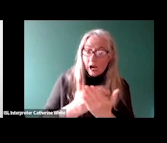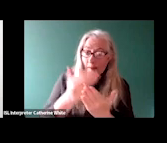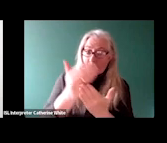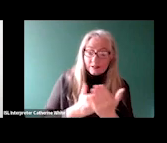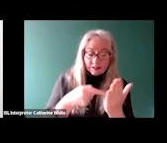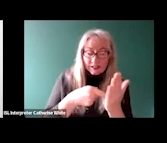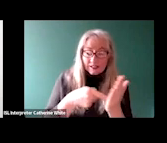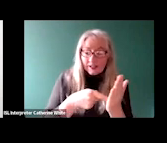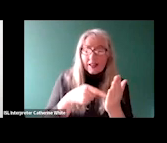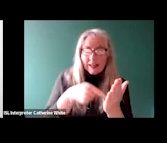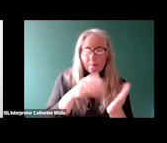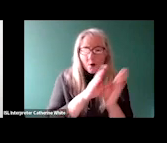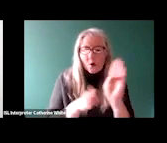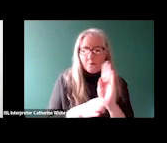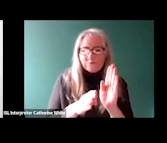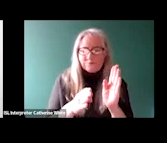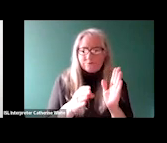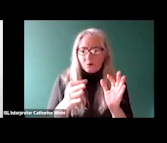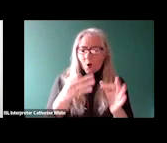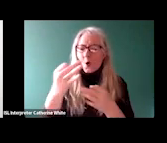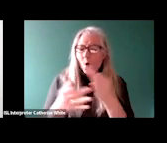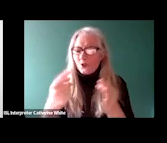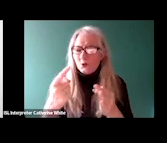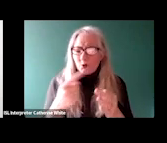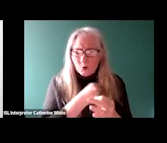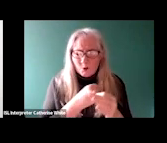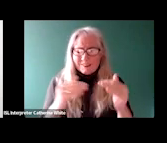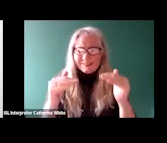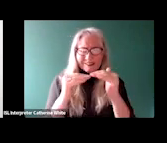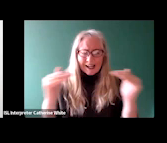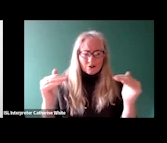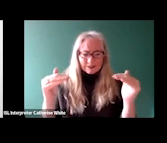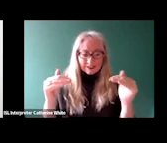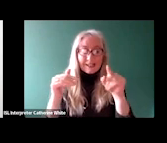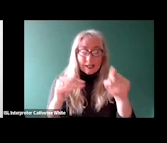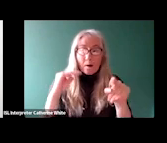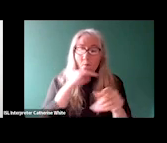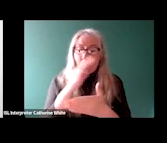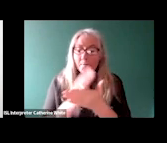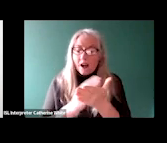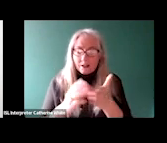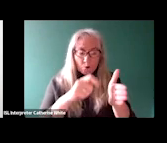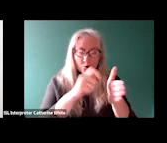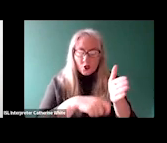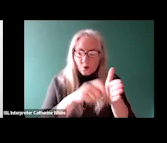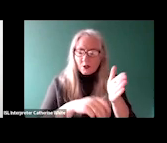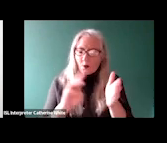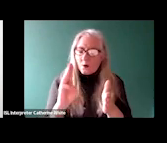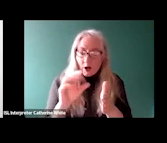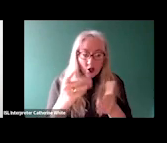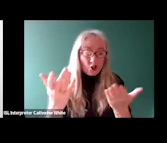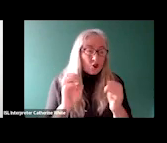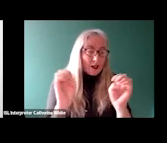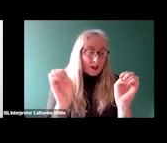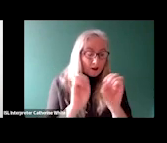kind of a go-to standard is really critical to inform procurement. And in many sectors such as energy, transport,